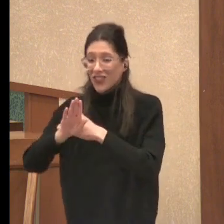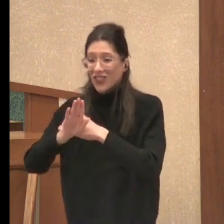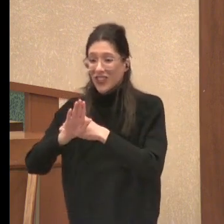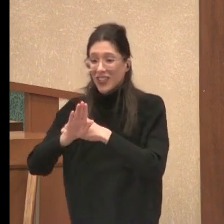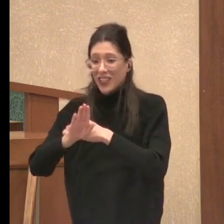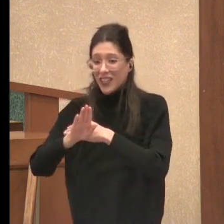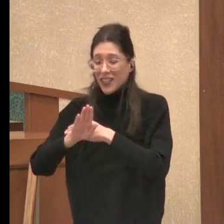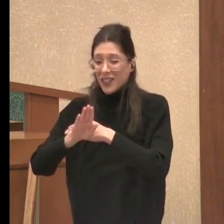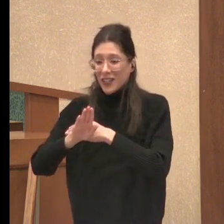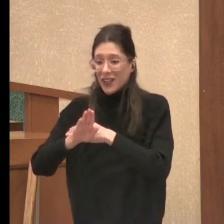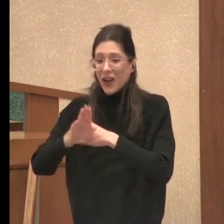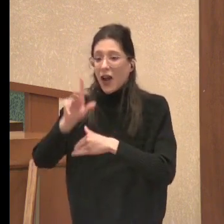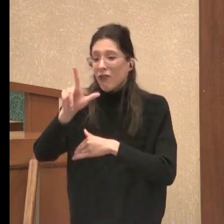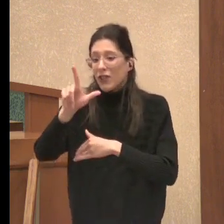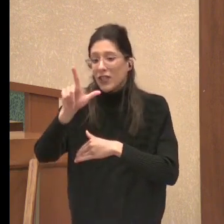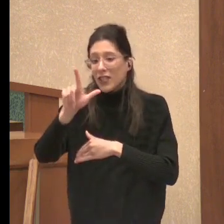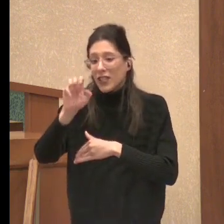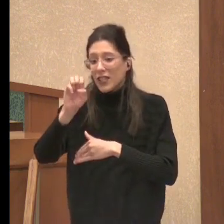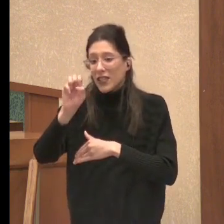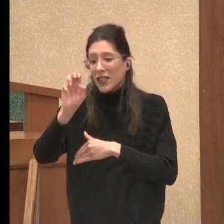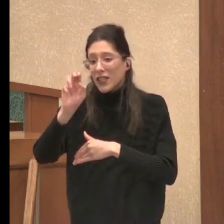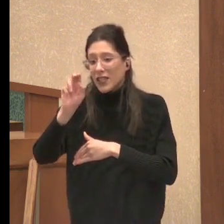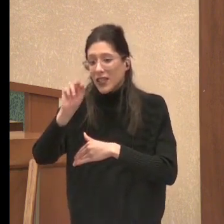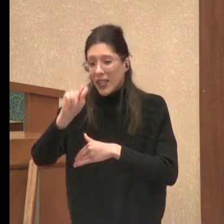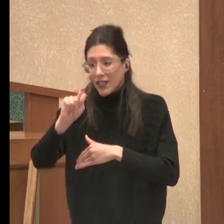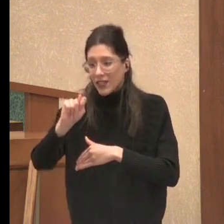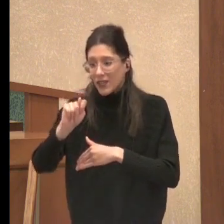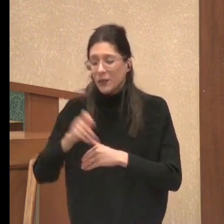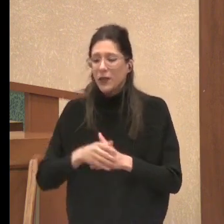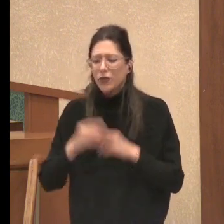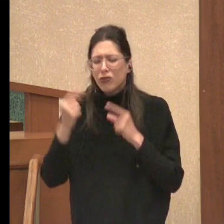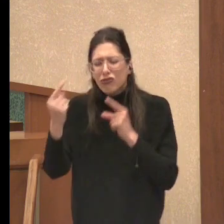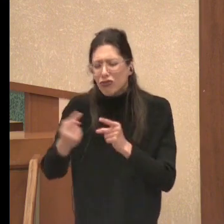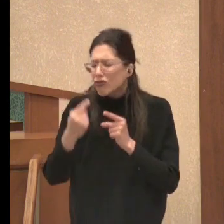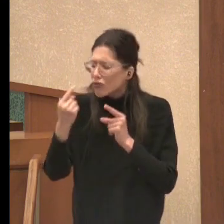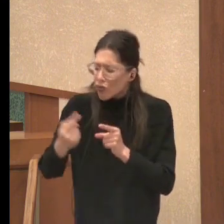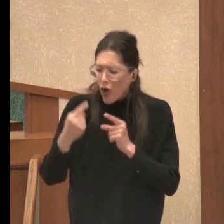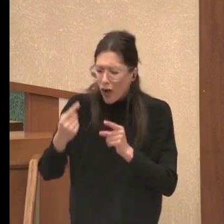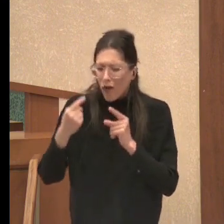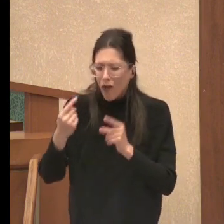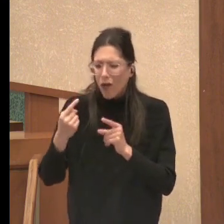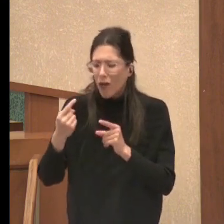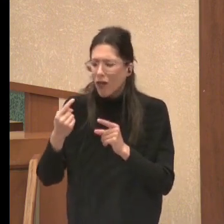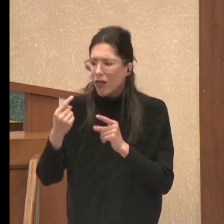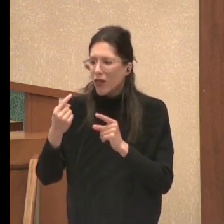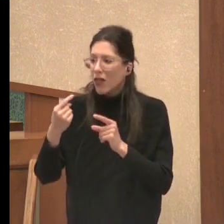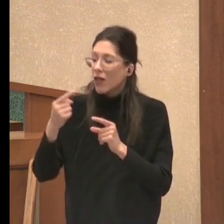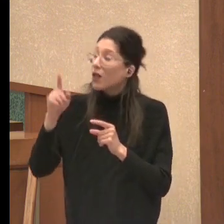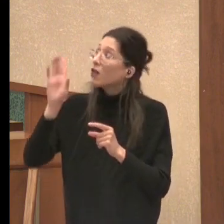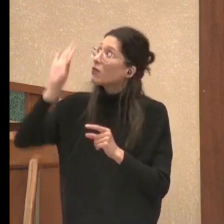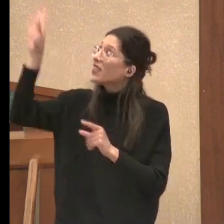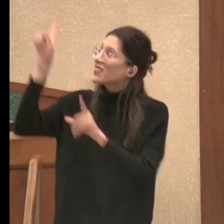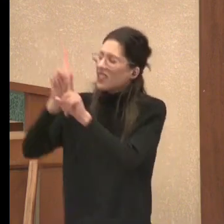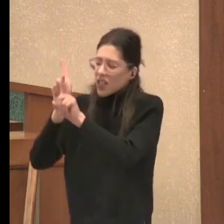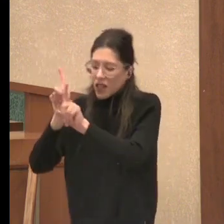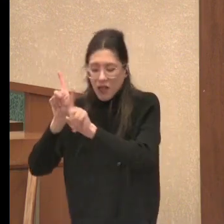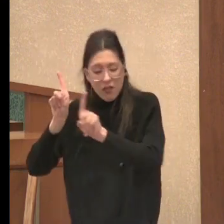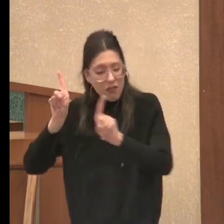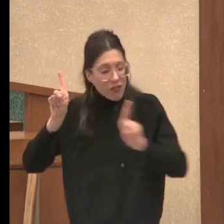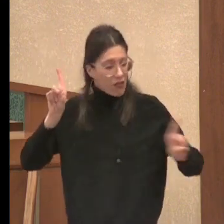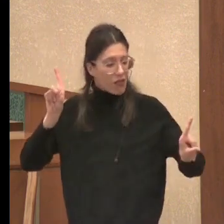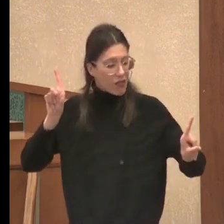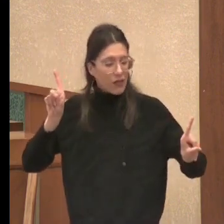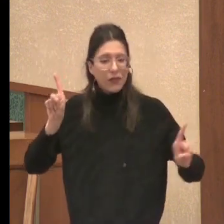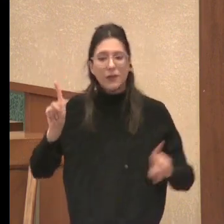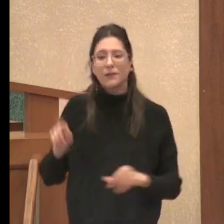of Lent, to struggle against everything that leads us away from love of God and